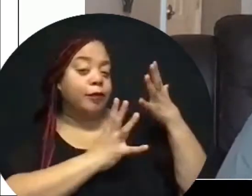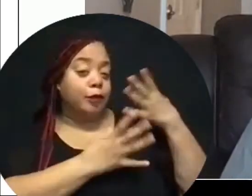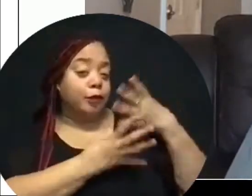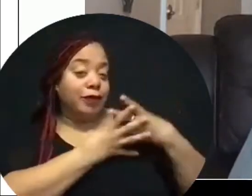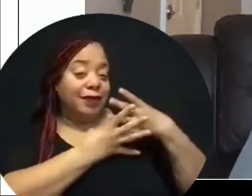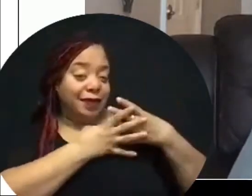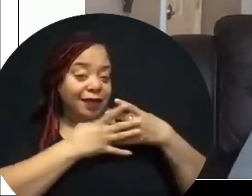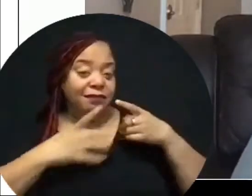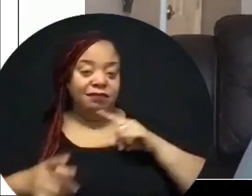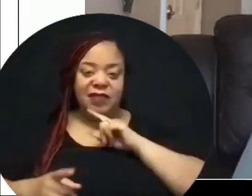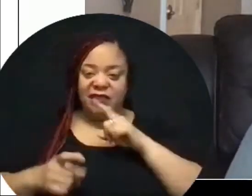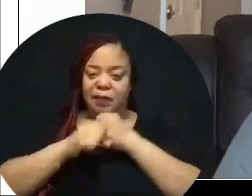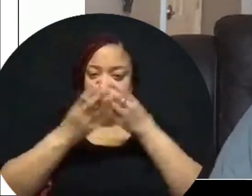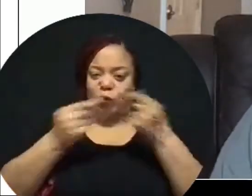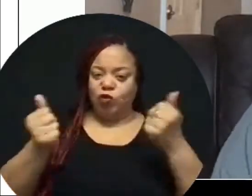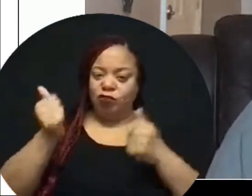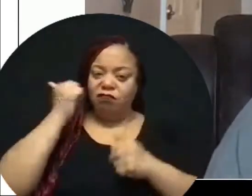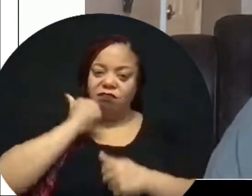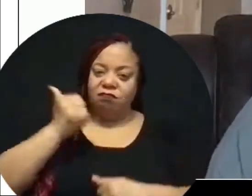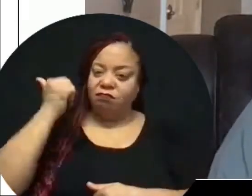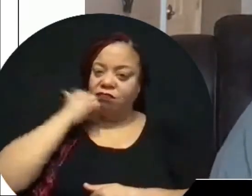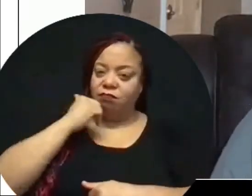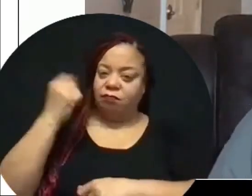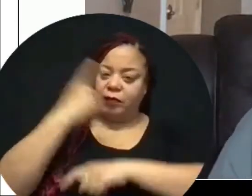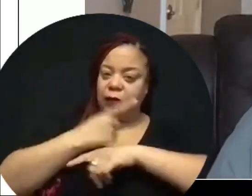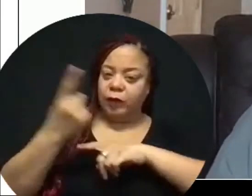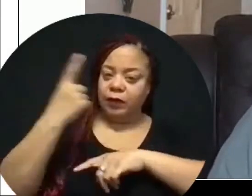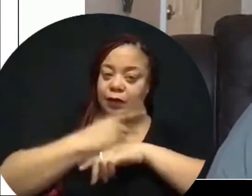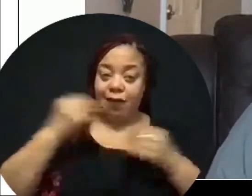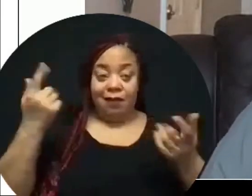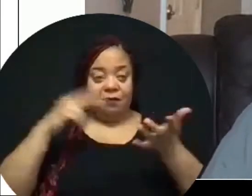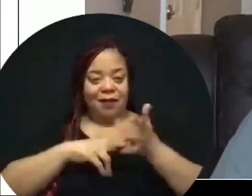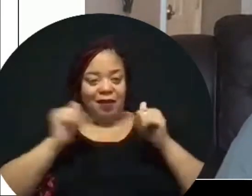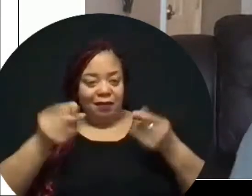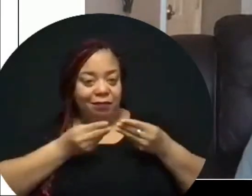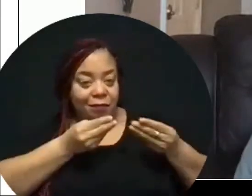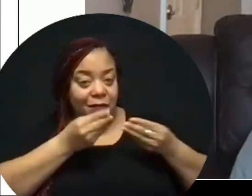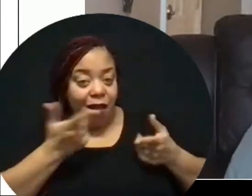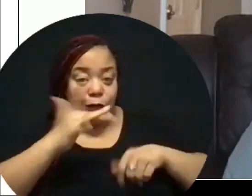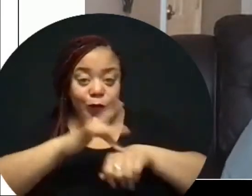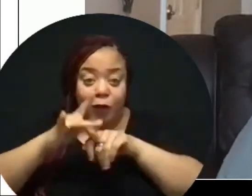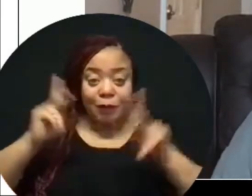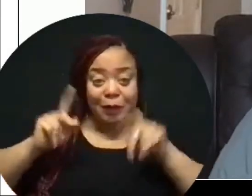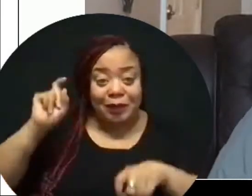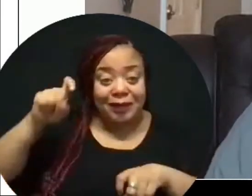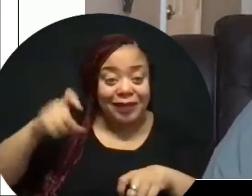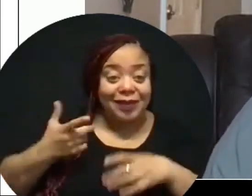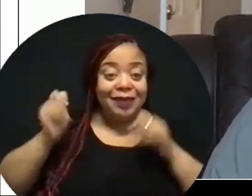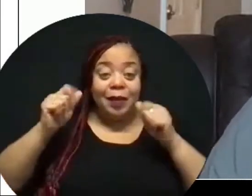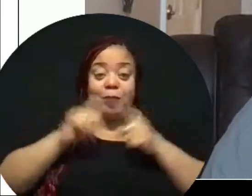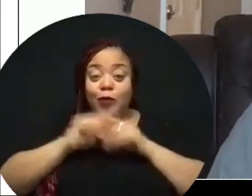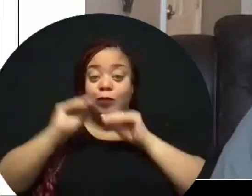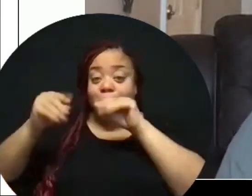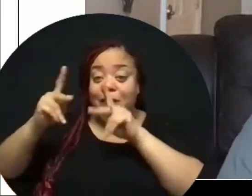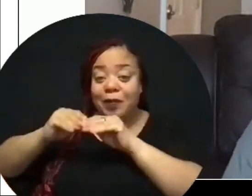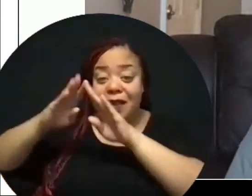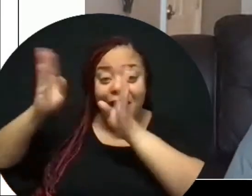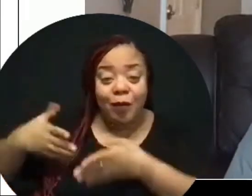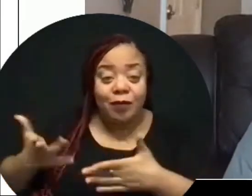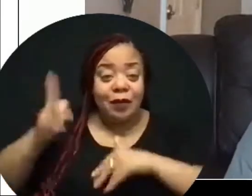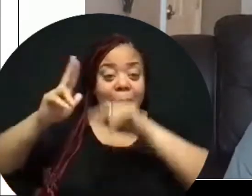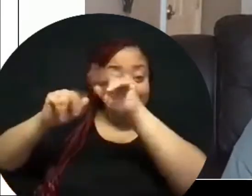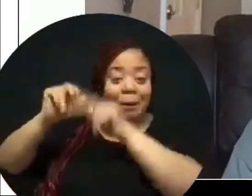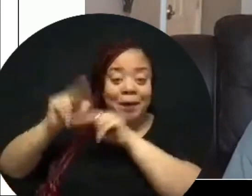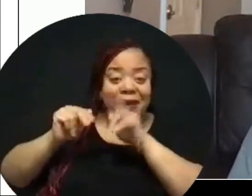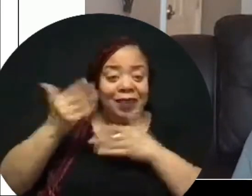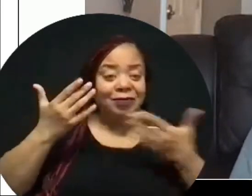being snatched up as easily through BS justification laws. They'll have to try much harder to do so. And we have to take those stands and build those actual